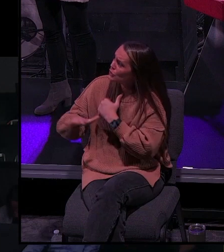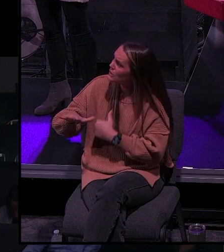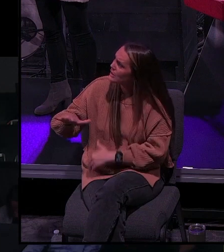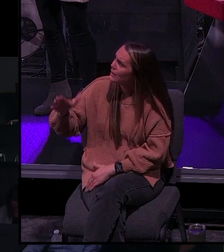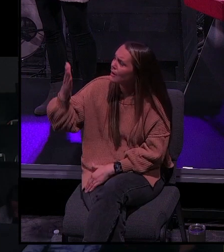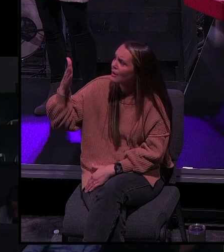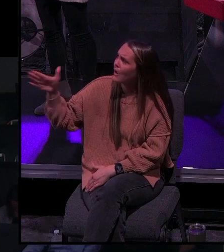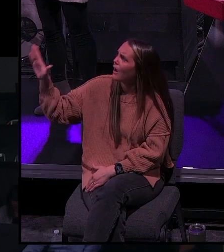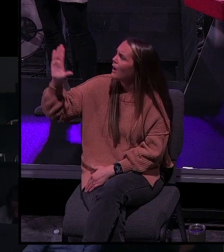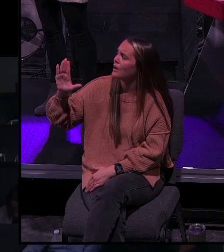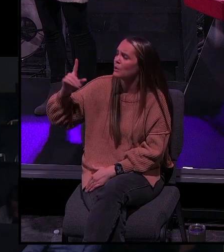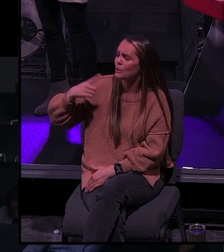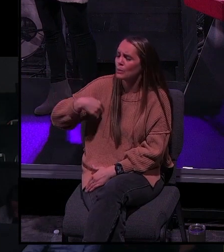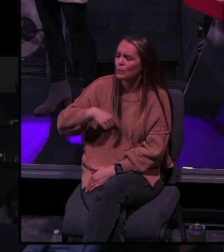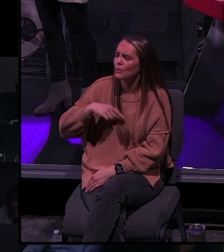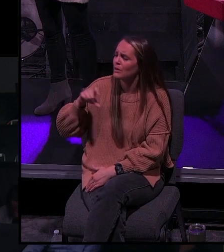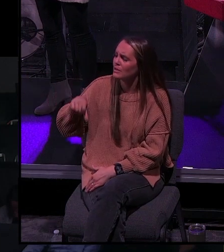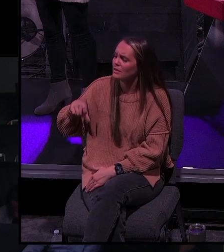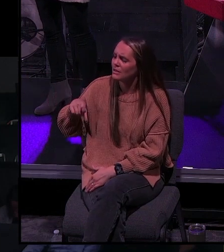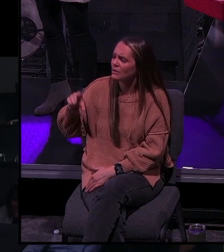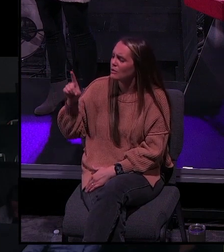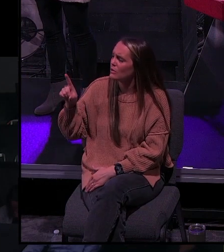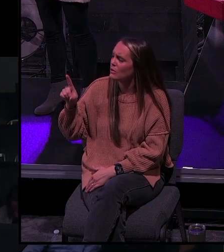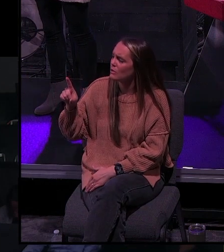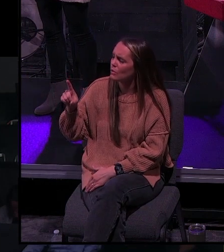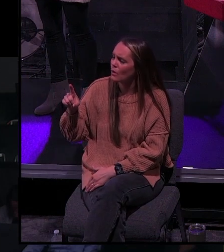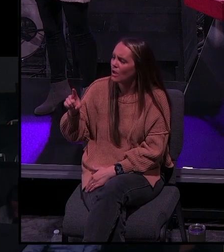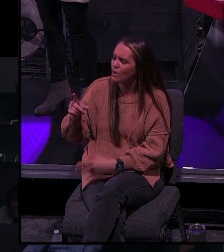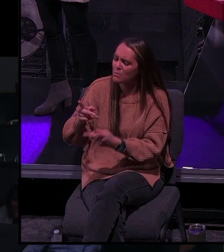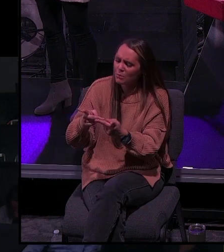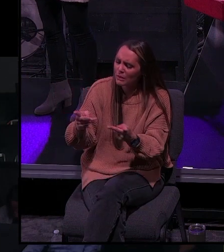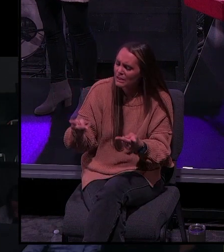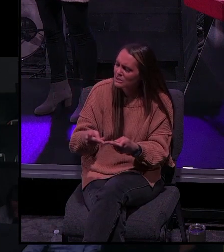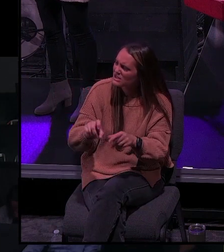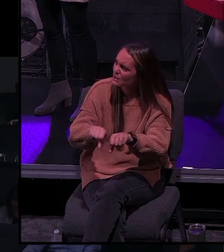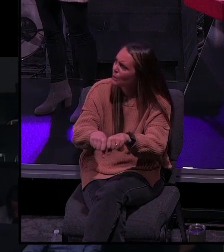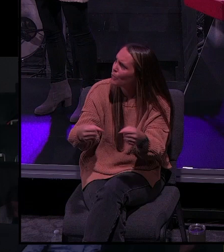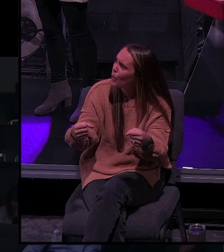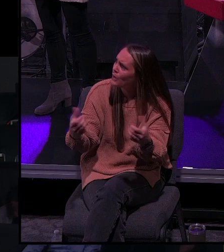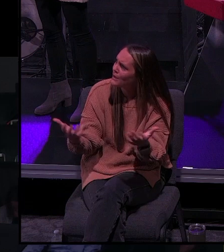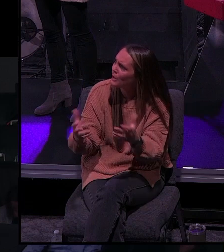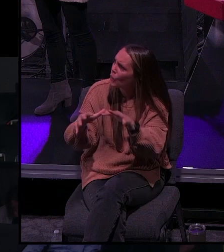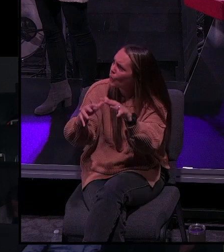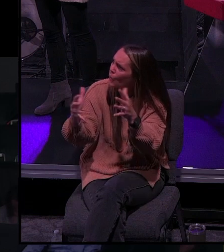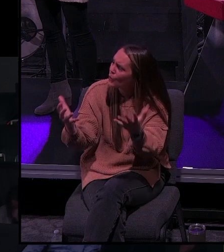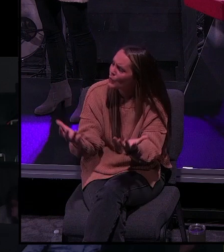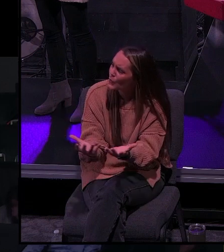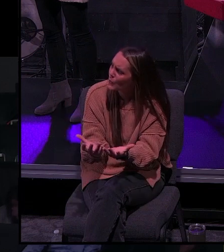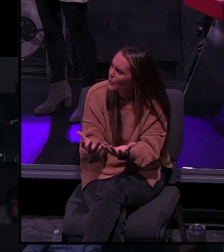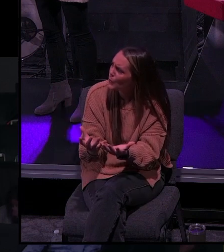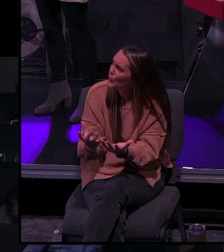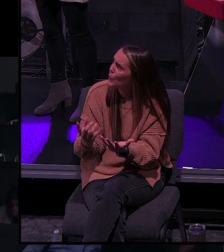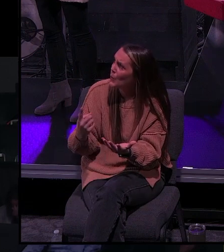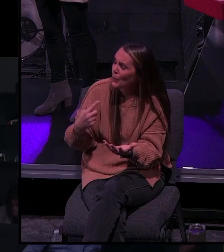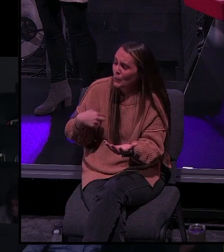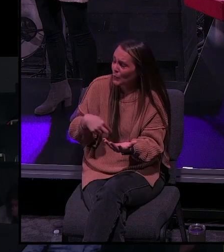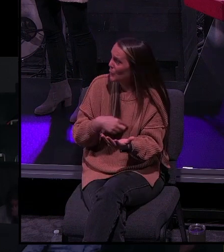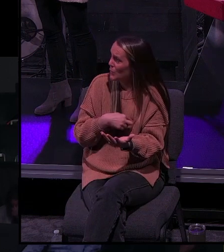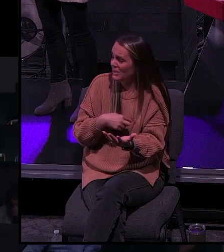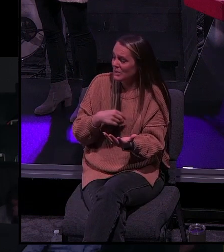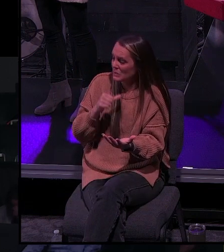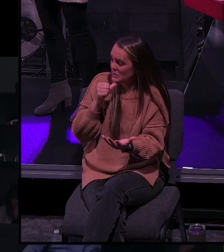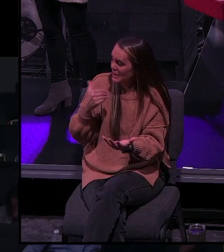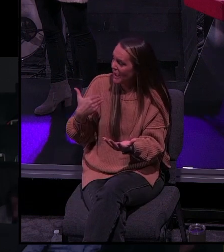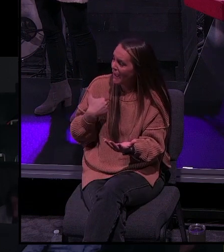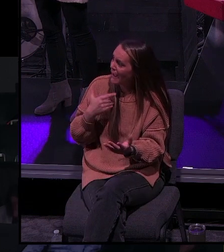God, in the places that are so broken in our world. we don't have the answers, God. We don't have our